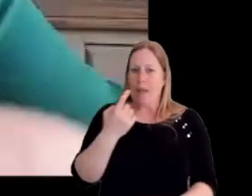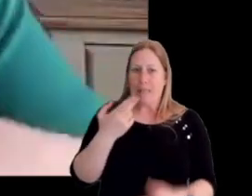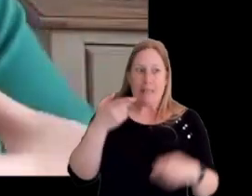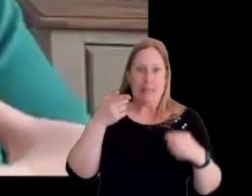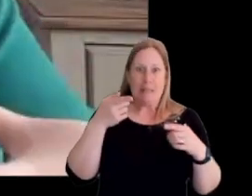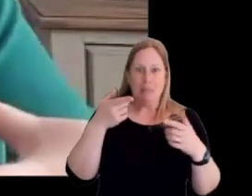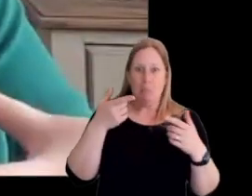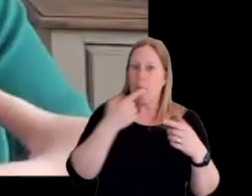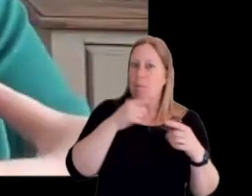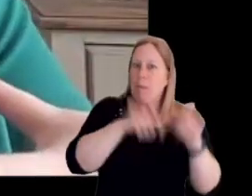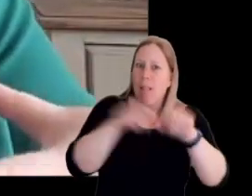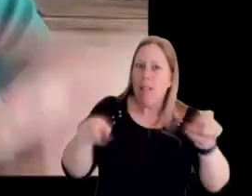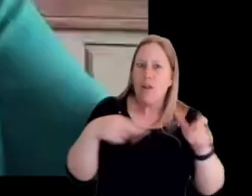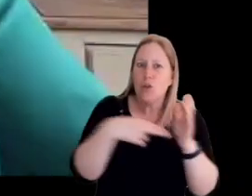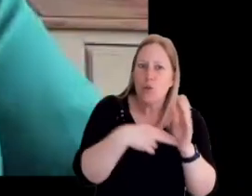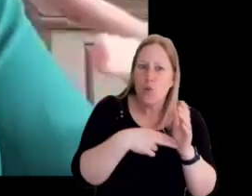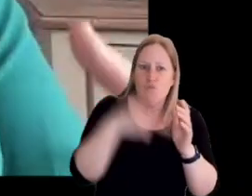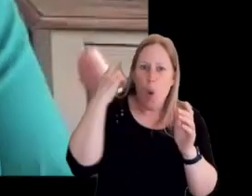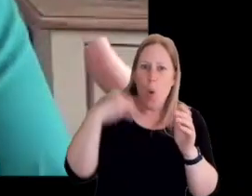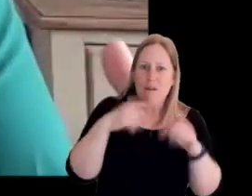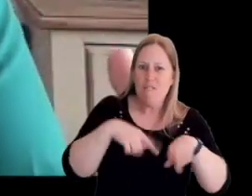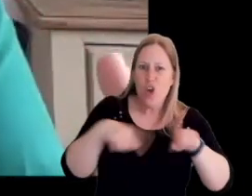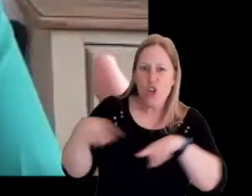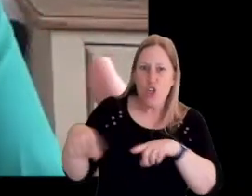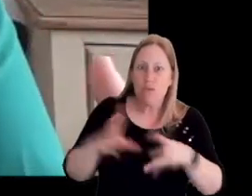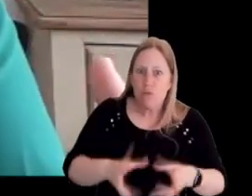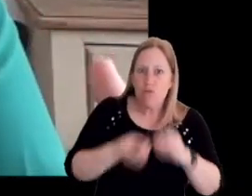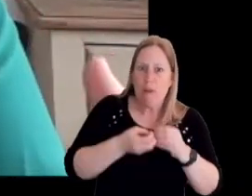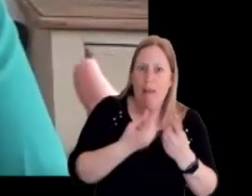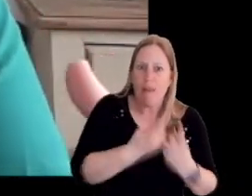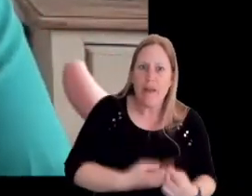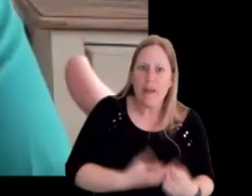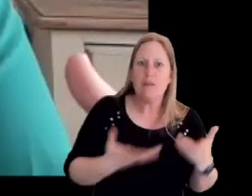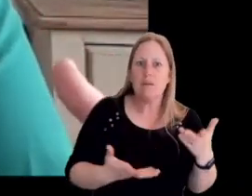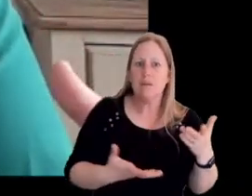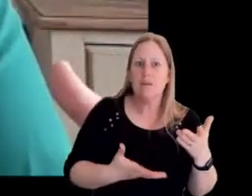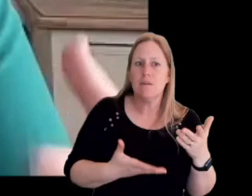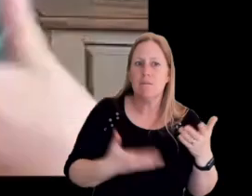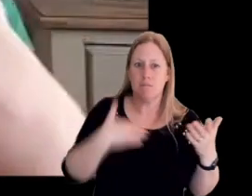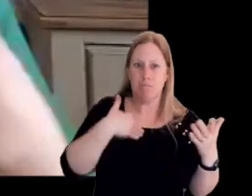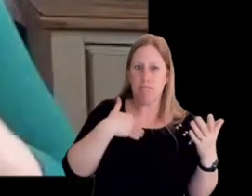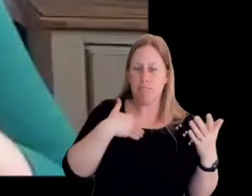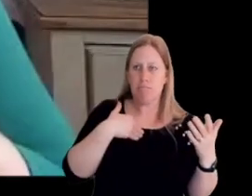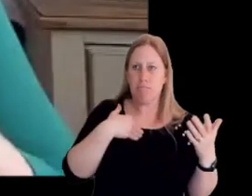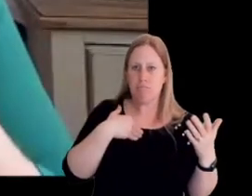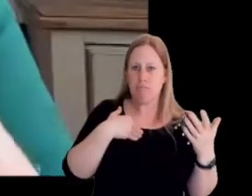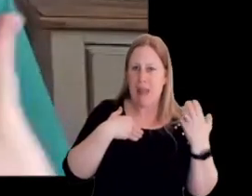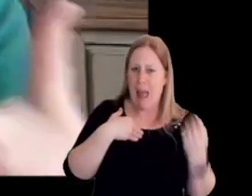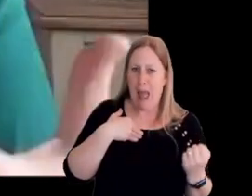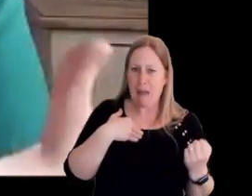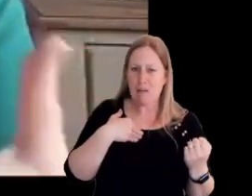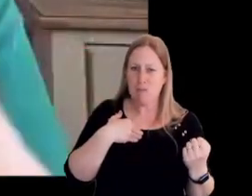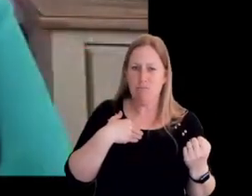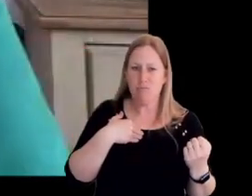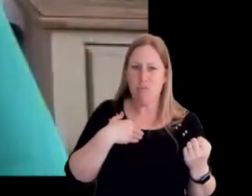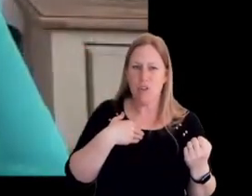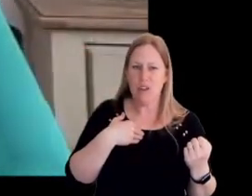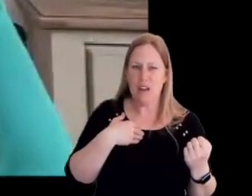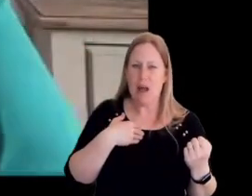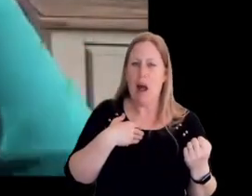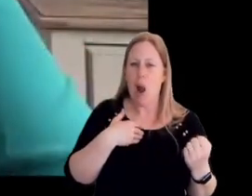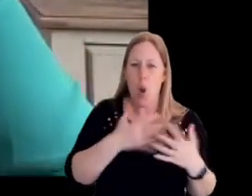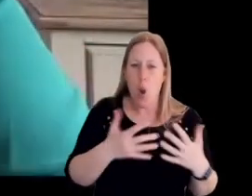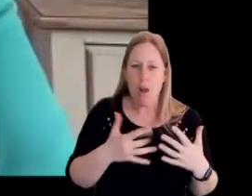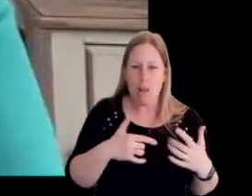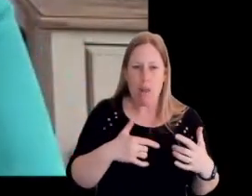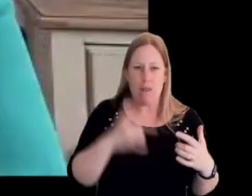people who are neurodivergent and who do creative things, like, yeah, myself, I always had that kind